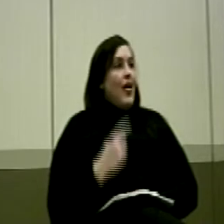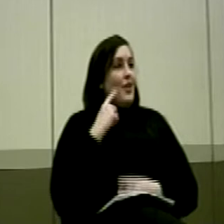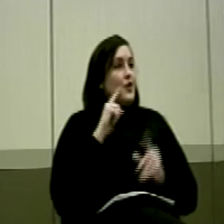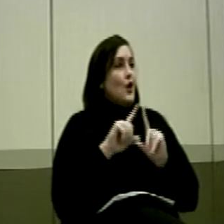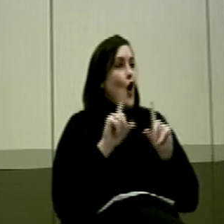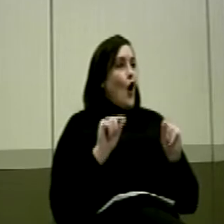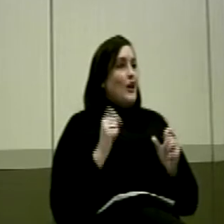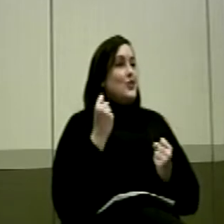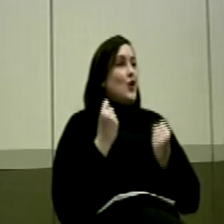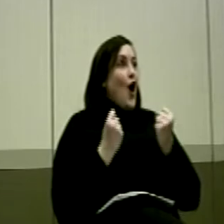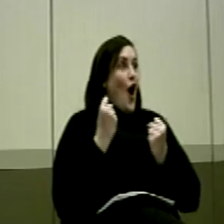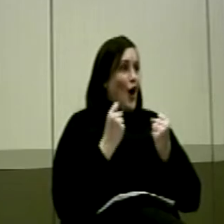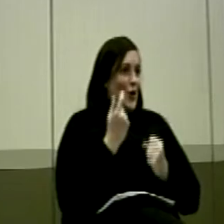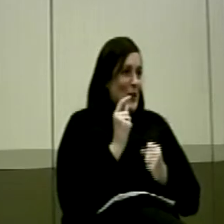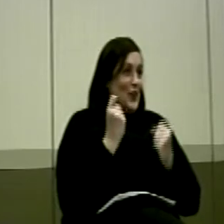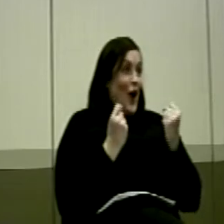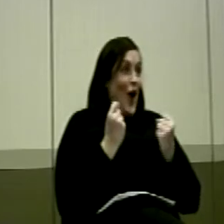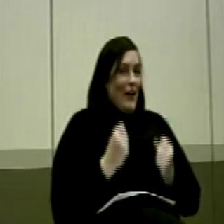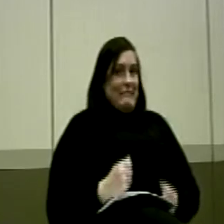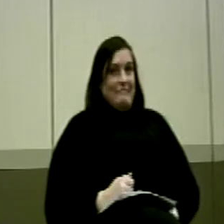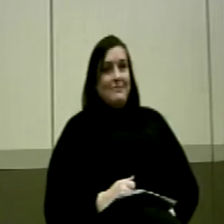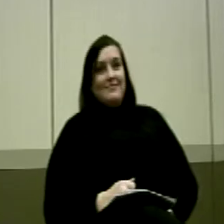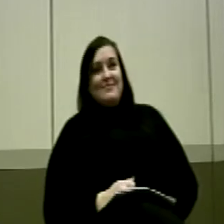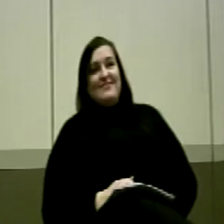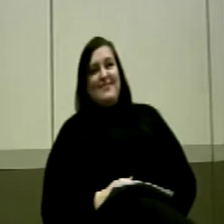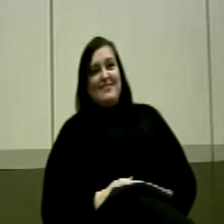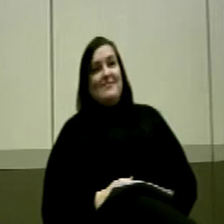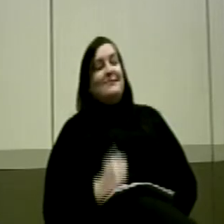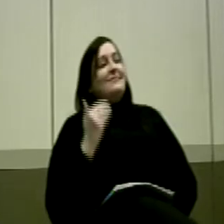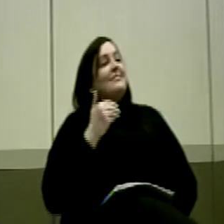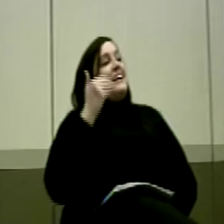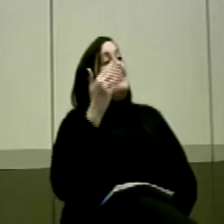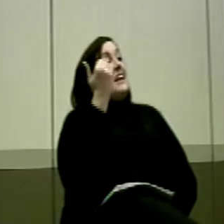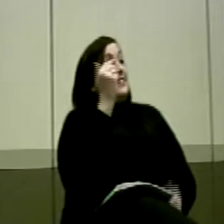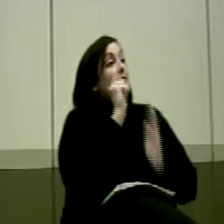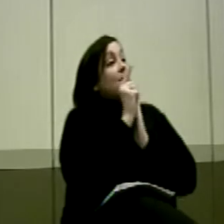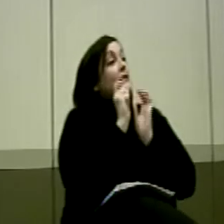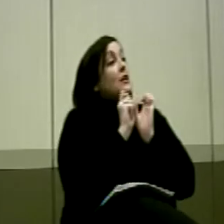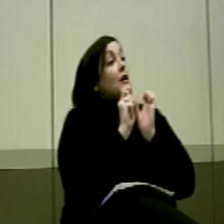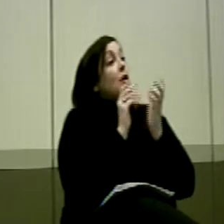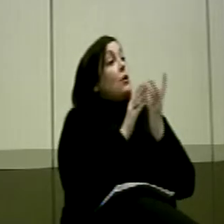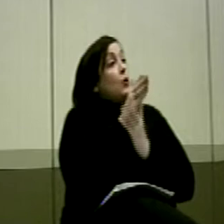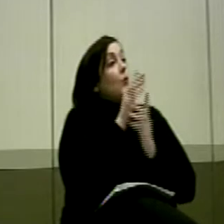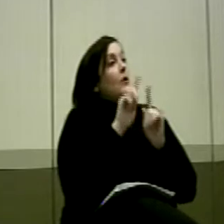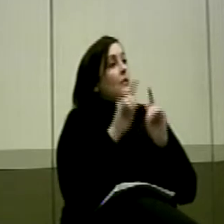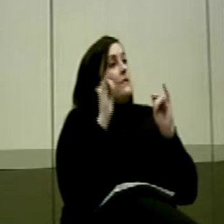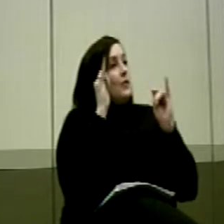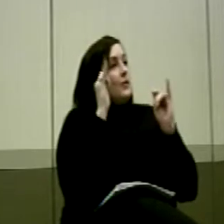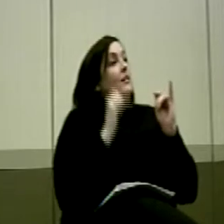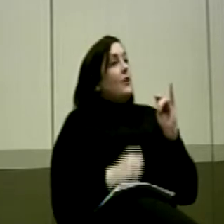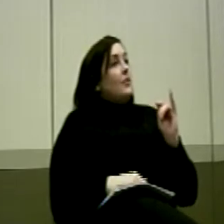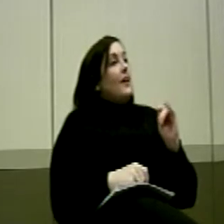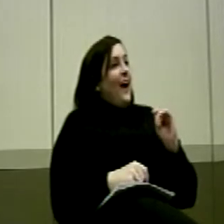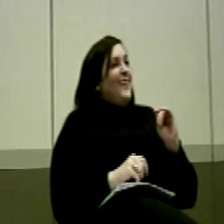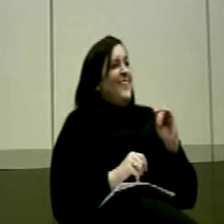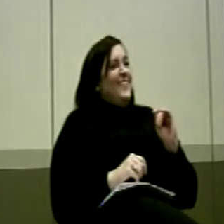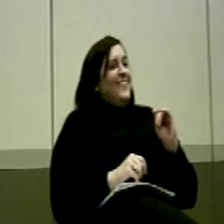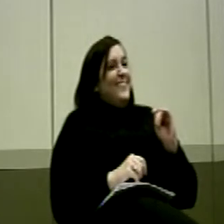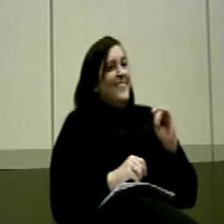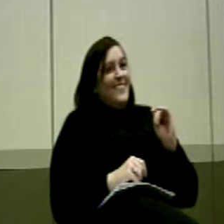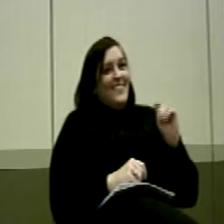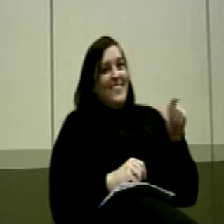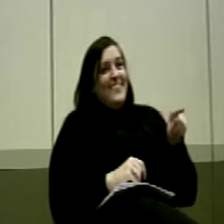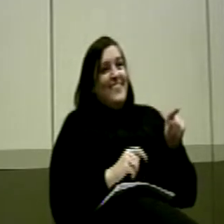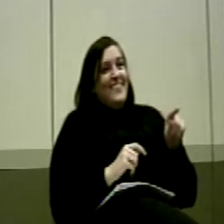then you start this and continue this through your different instructional periods through the day. And then at the end of the day, if they have more than 5 pennies, then they get a prize from the big